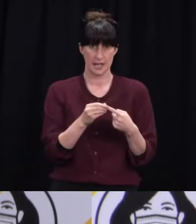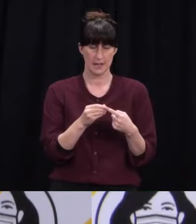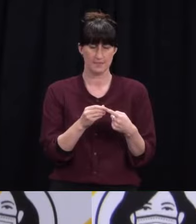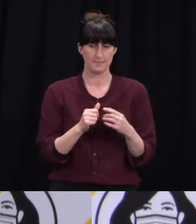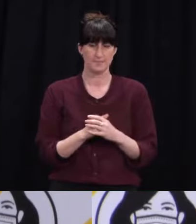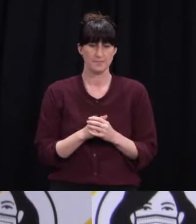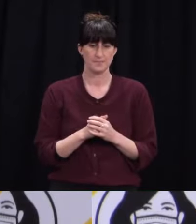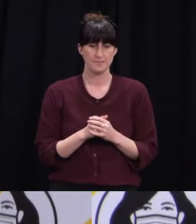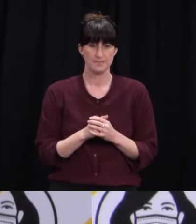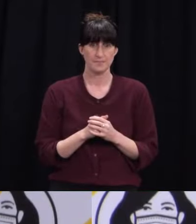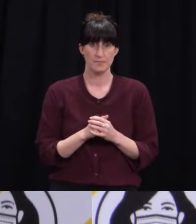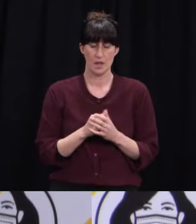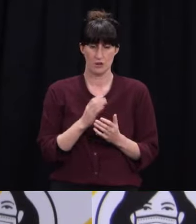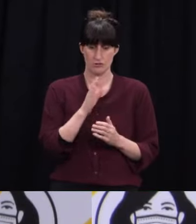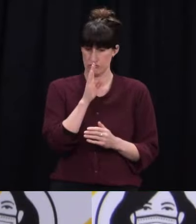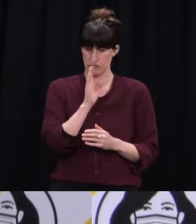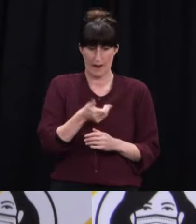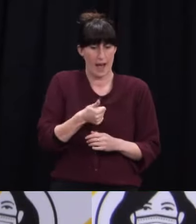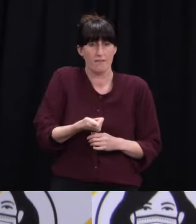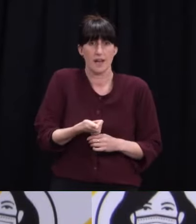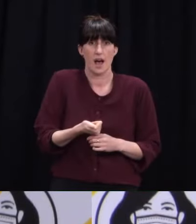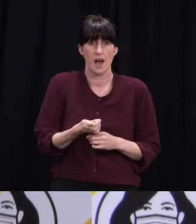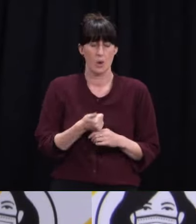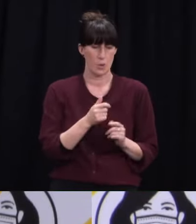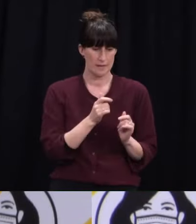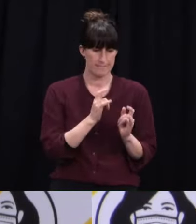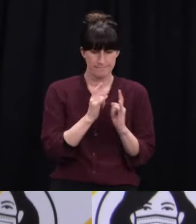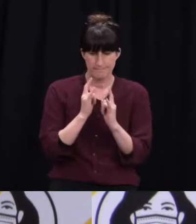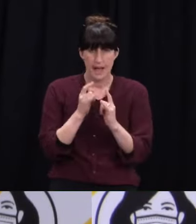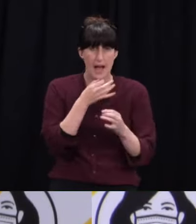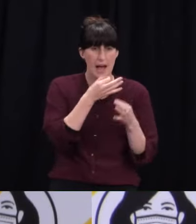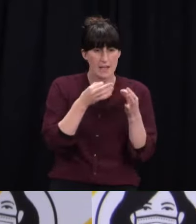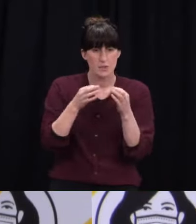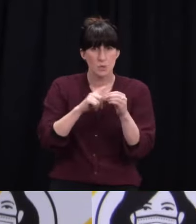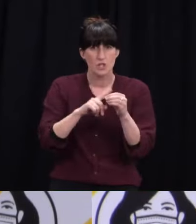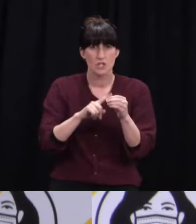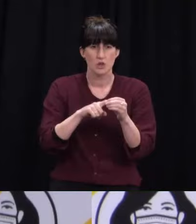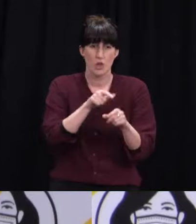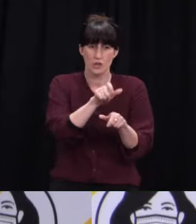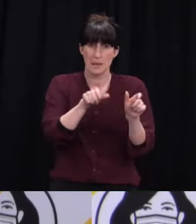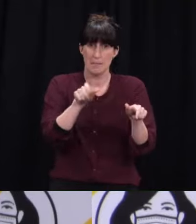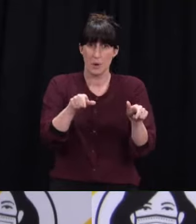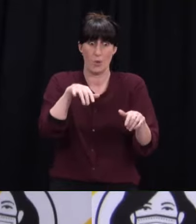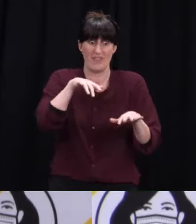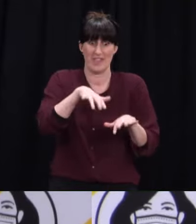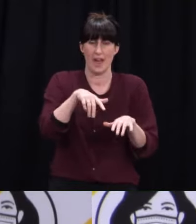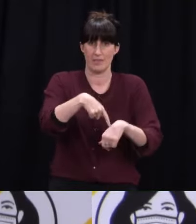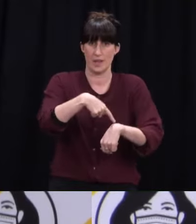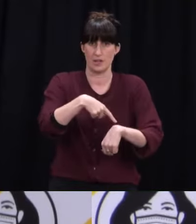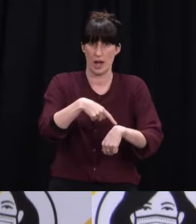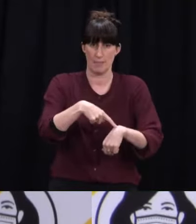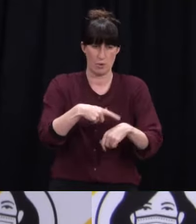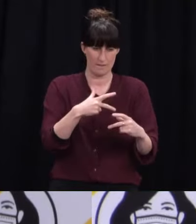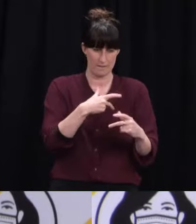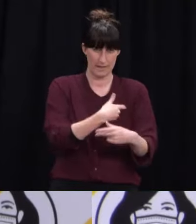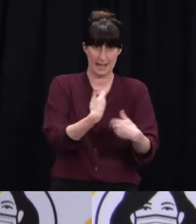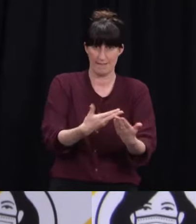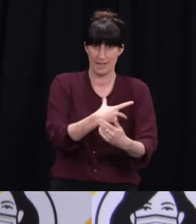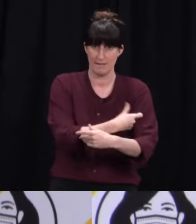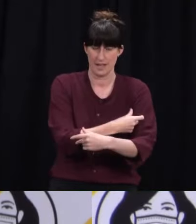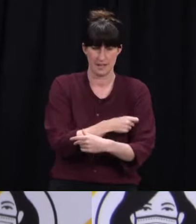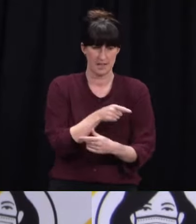there was an immediate interview done with all the vaccinators, and none of them could think of anything in their process that might have explained the